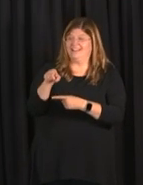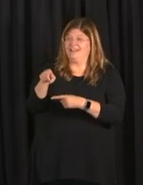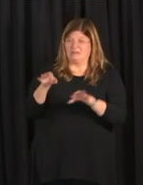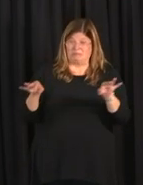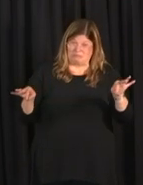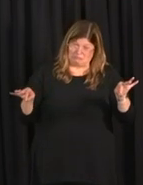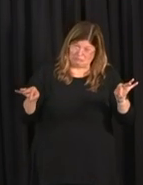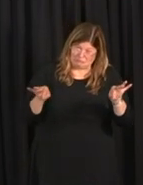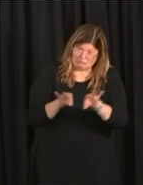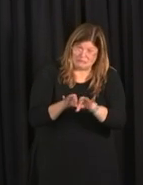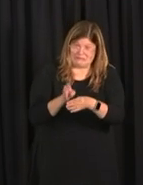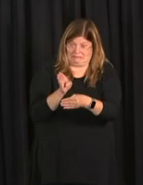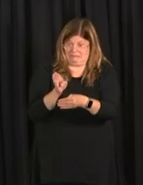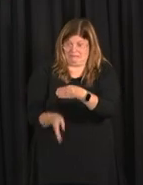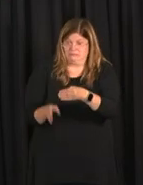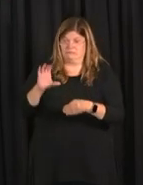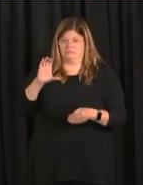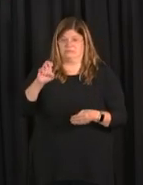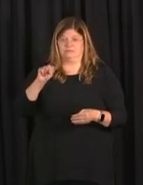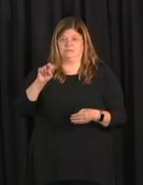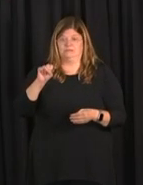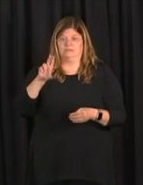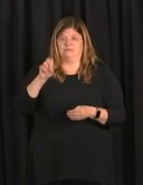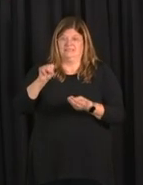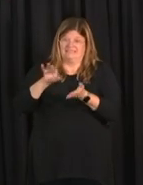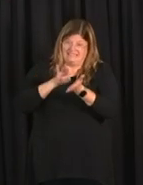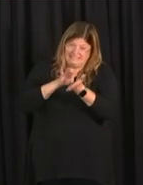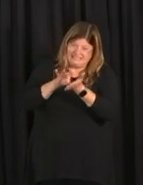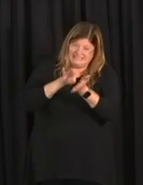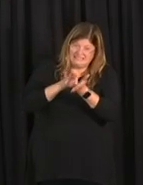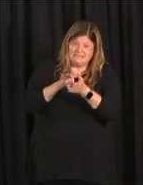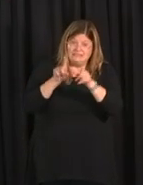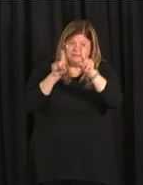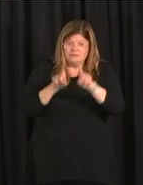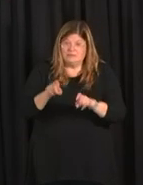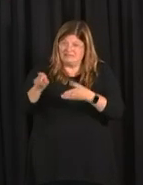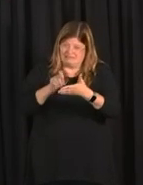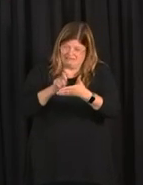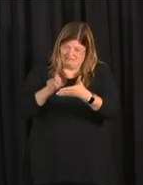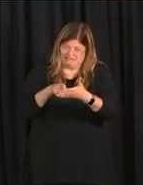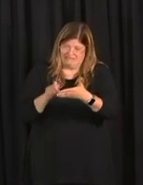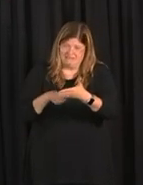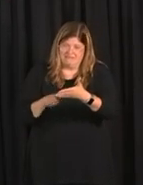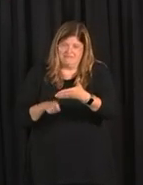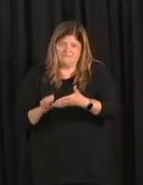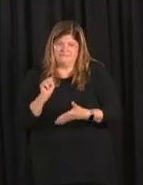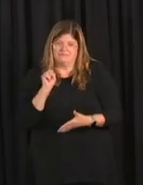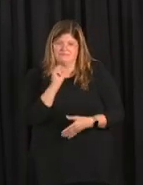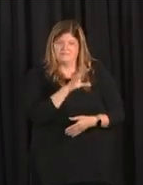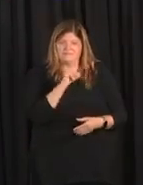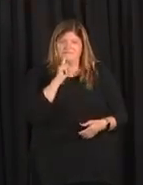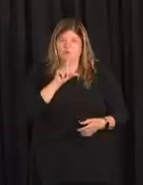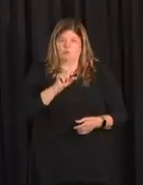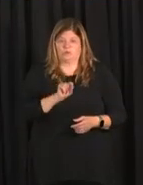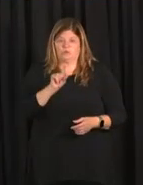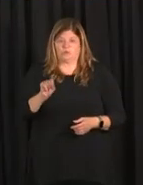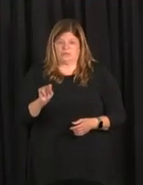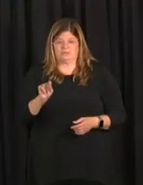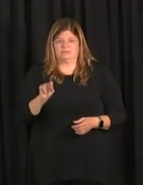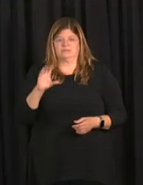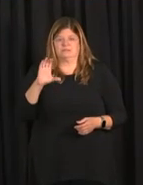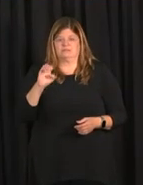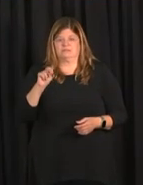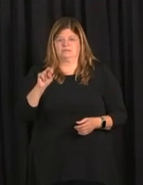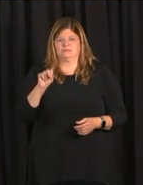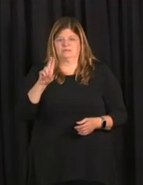your census questionnaire. You can go to 2020census.gov. You can also call the numbers